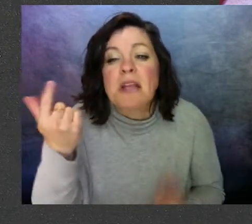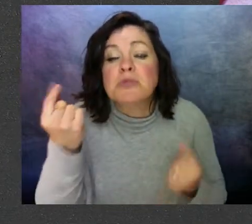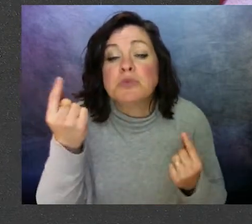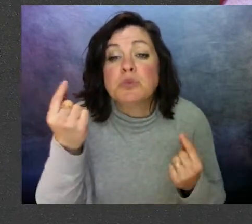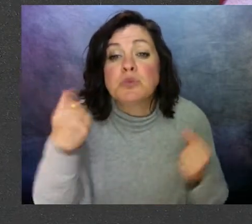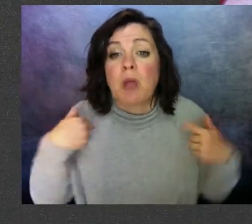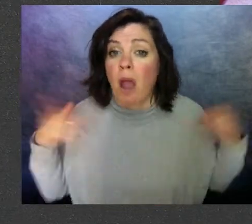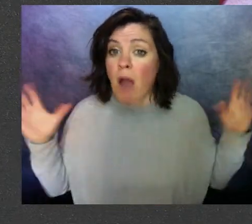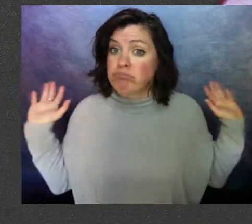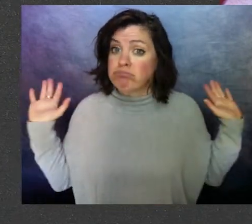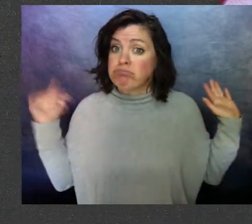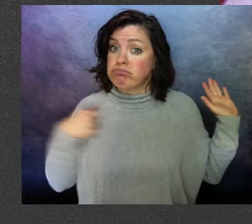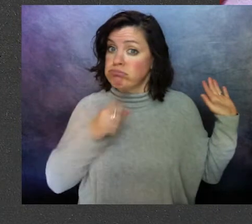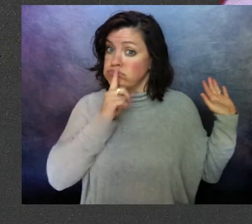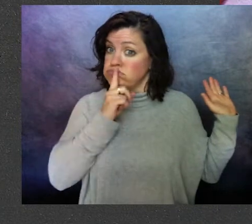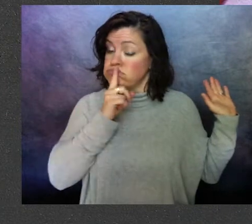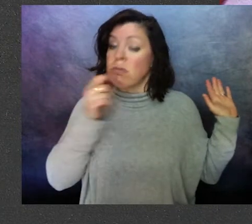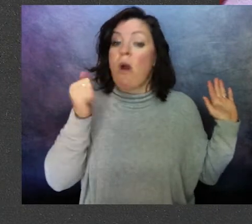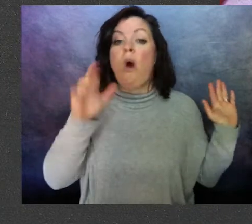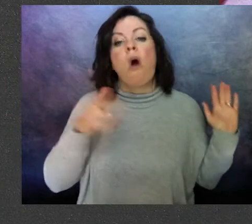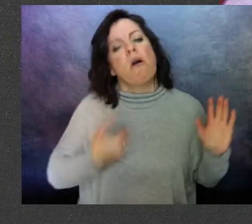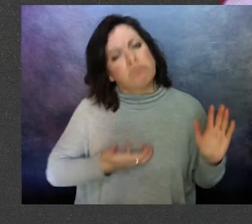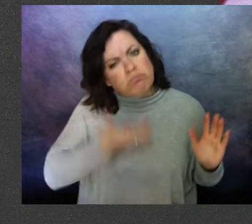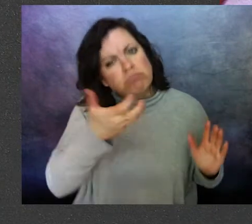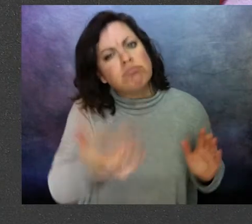they never did it or tell them the truth?